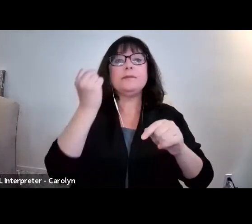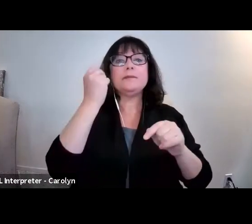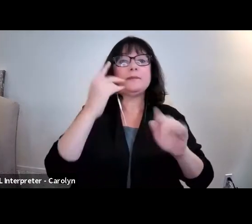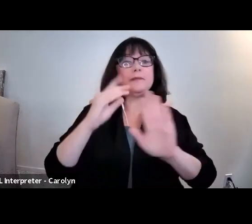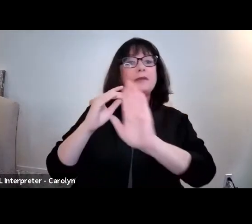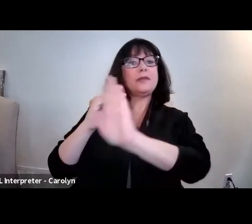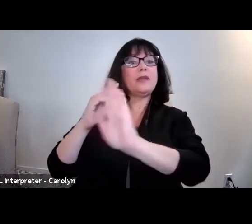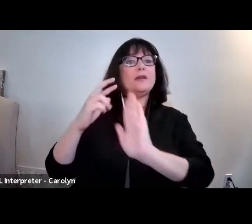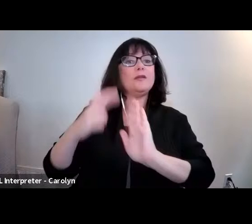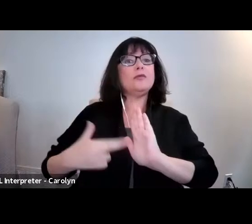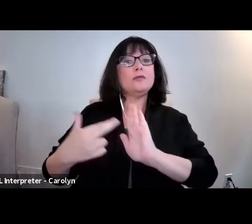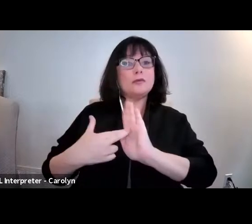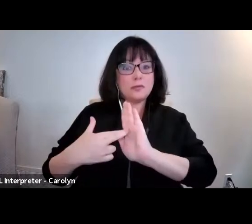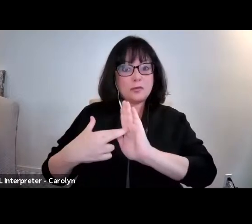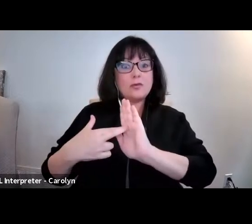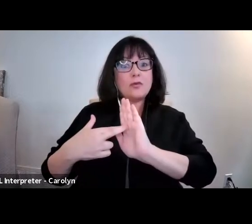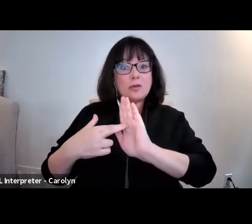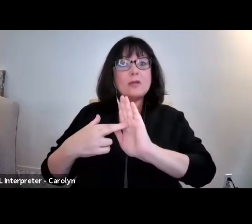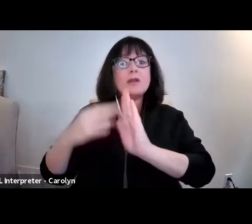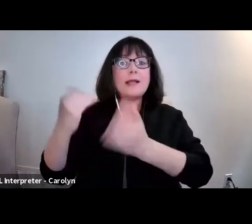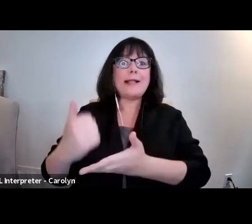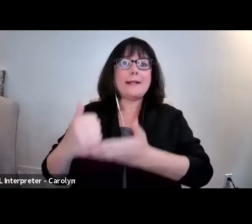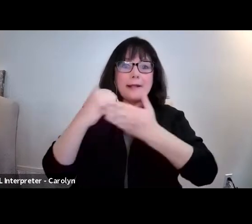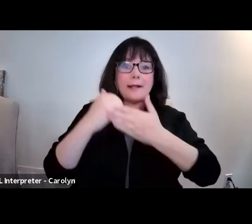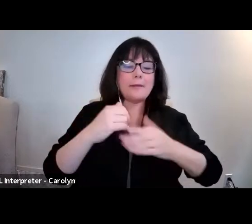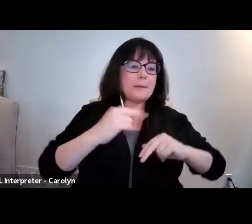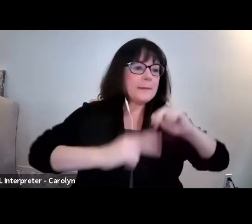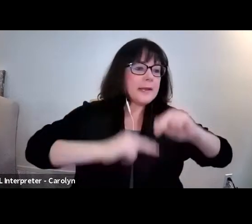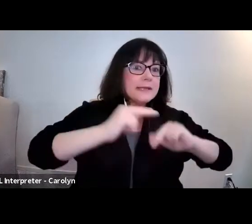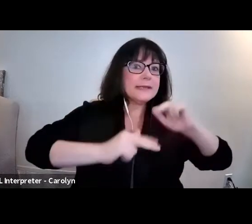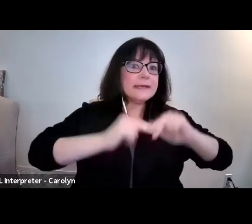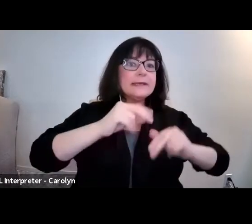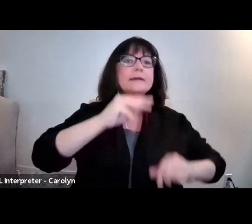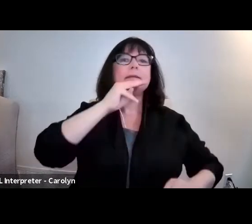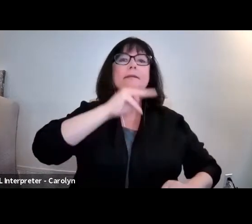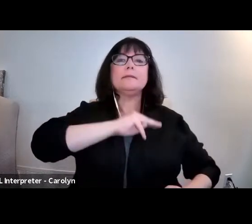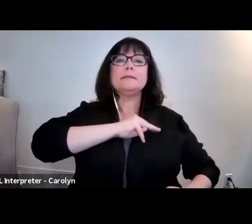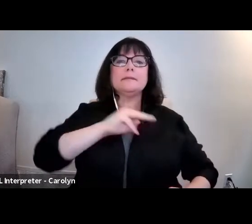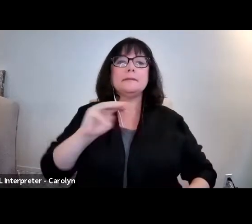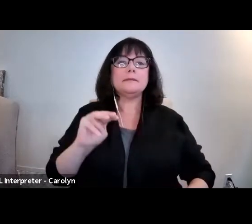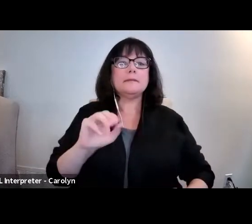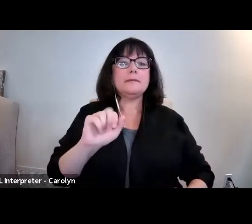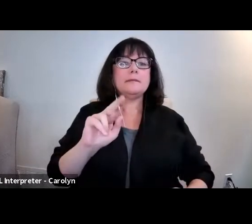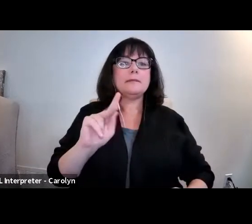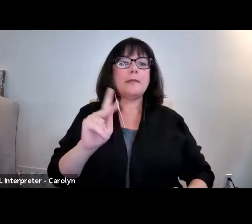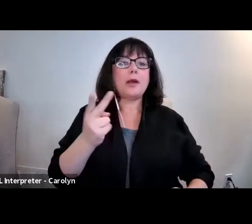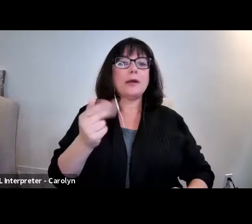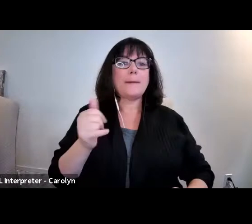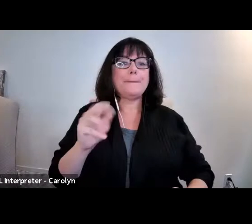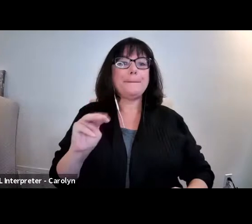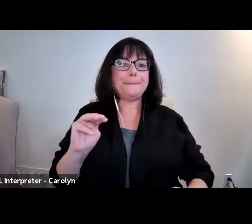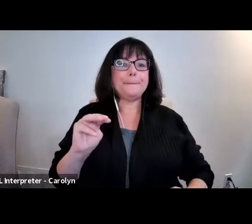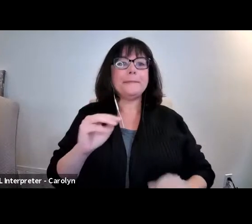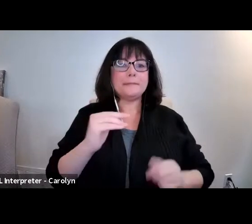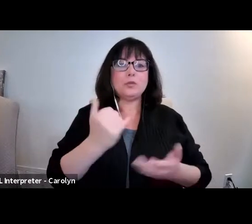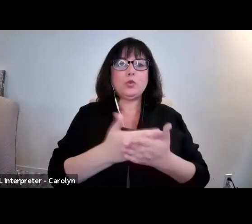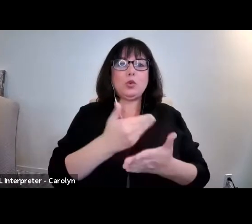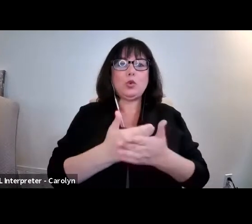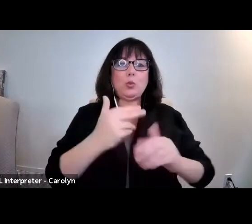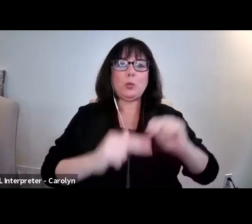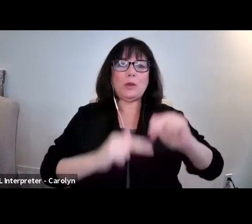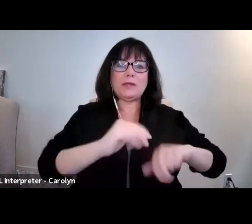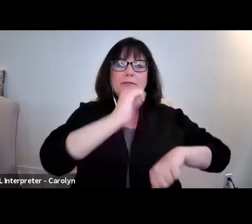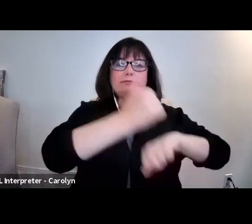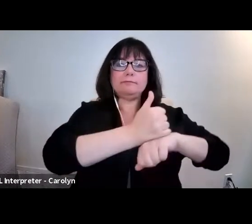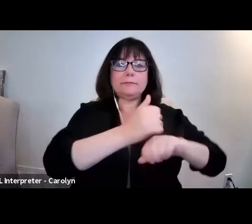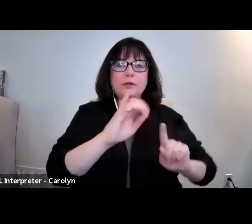now of the Markham Centre campus. And as we take up the new UAP, we're going to find new ways to continue to